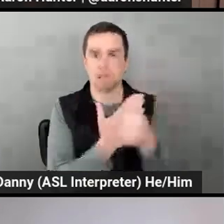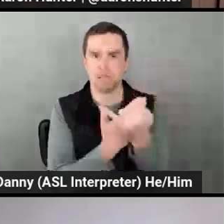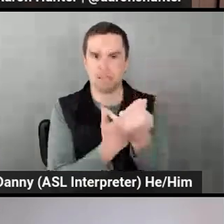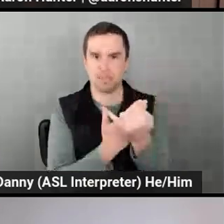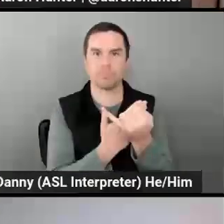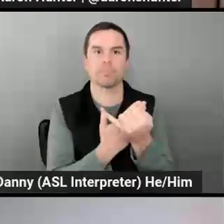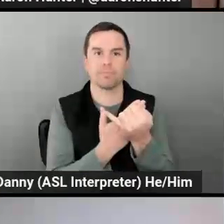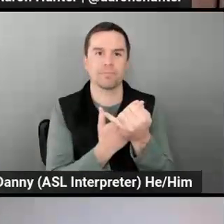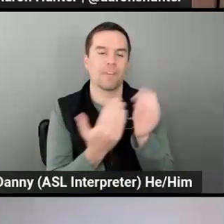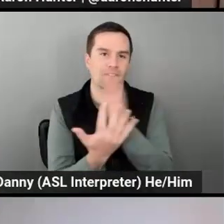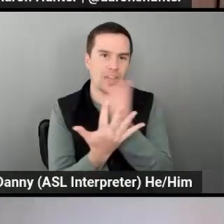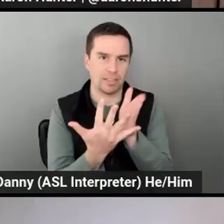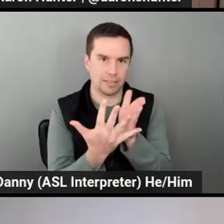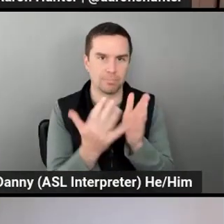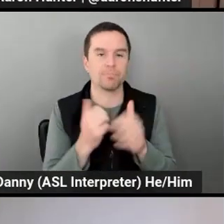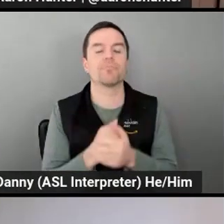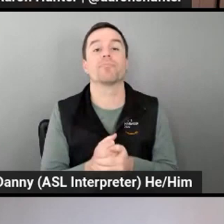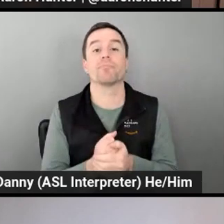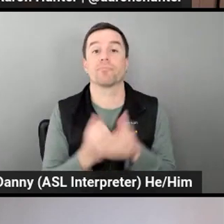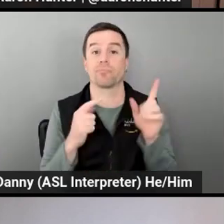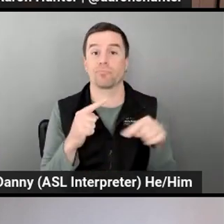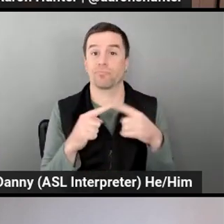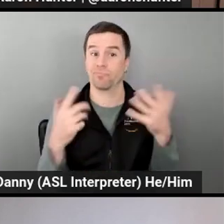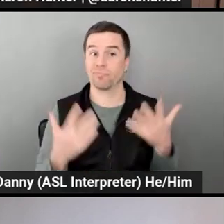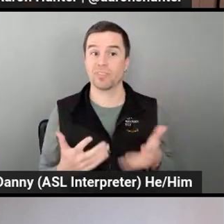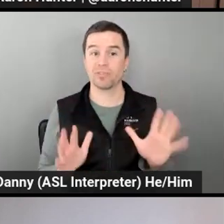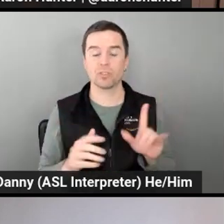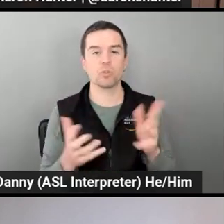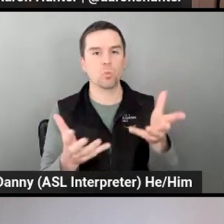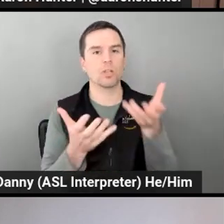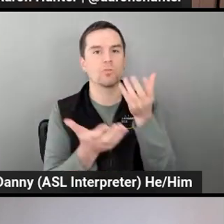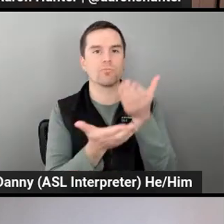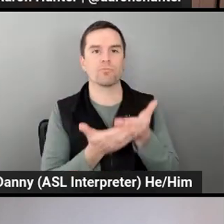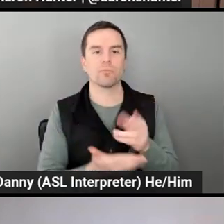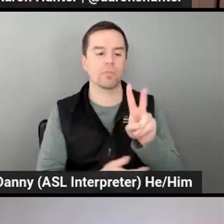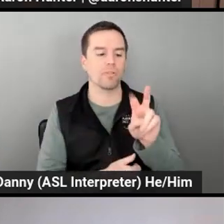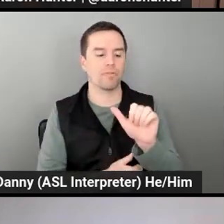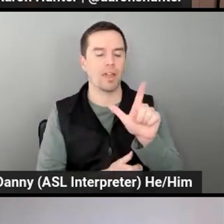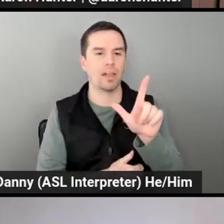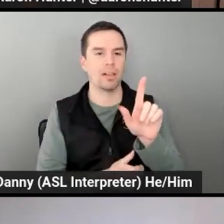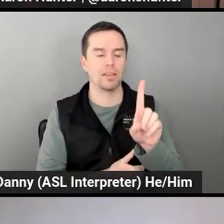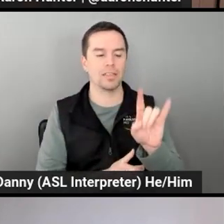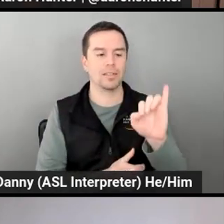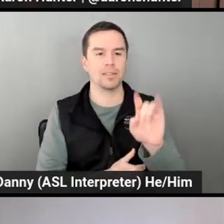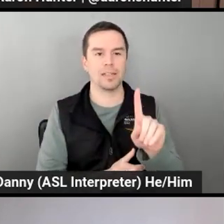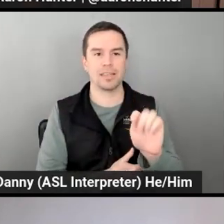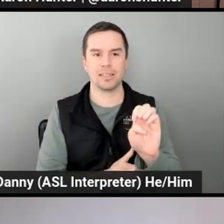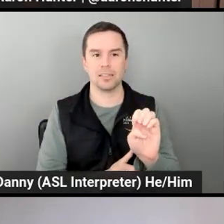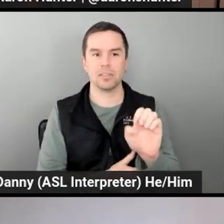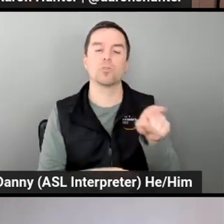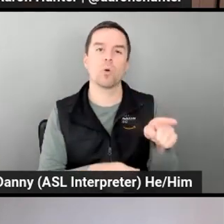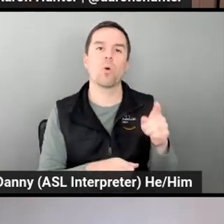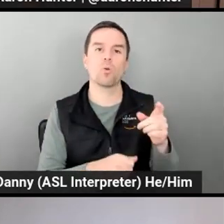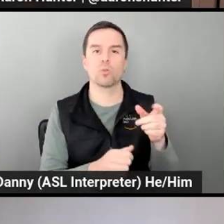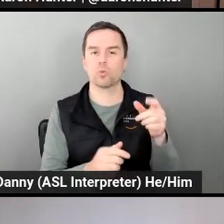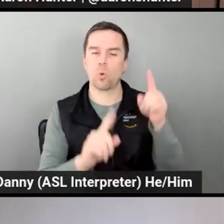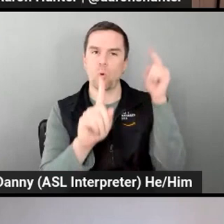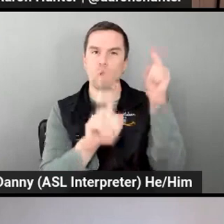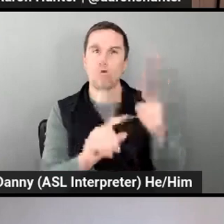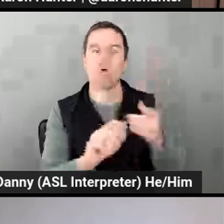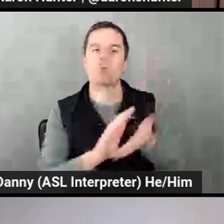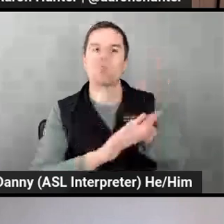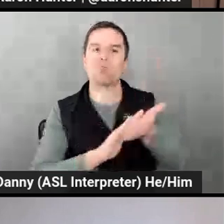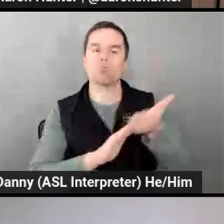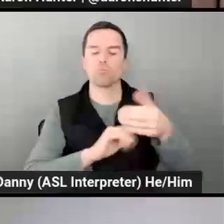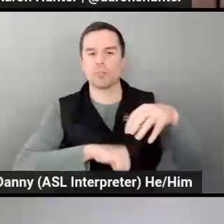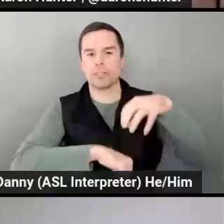files. So once you've done that, you want to validate this. Say your end goal is running on containers on AWS. That whole jump from